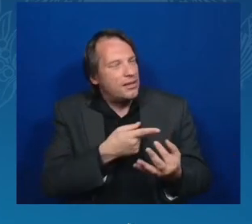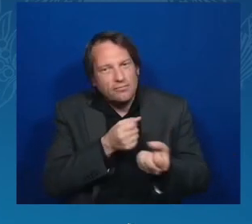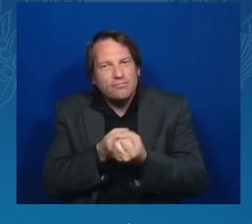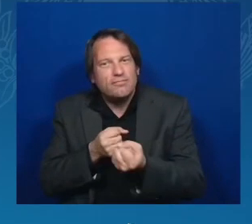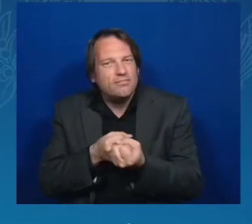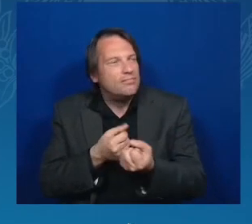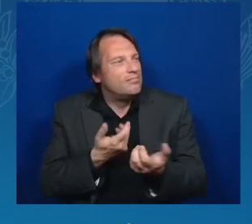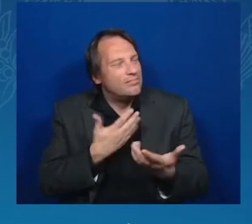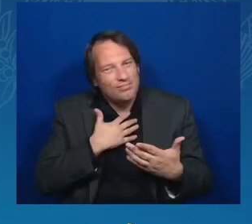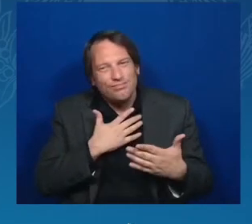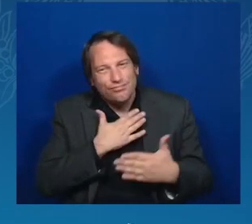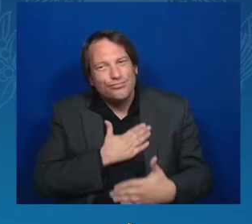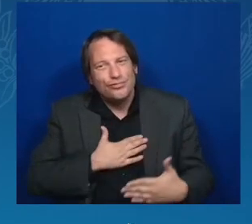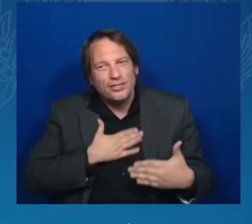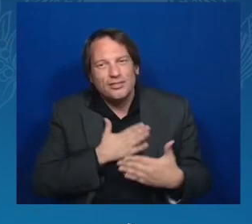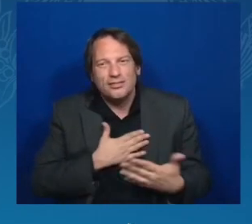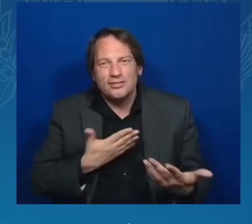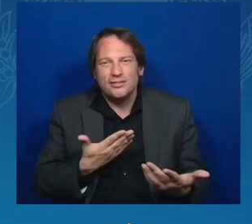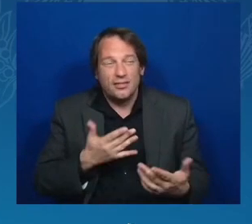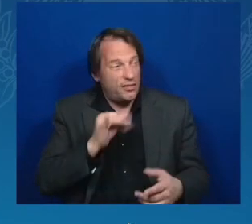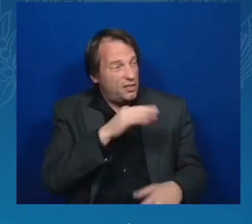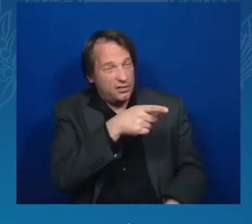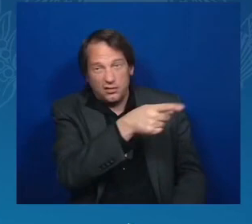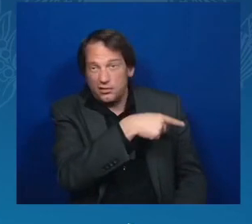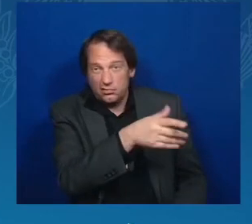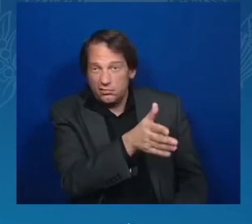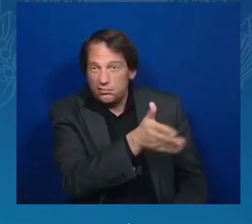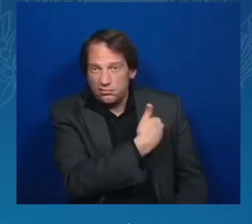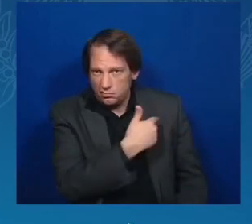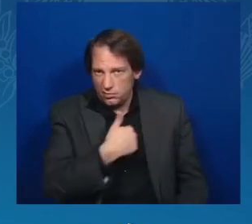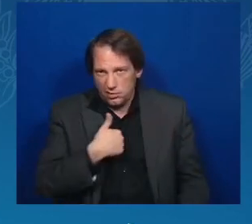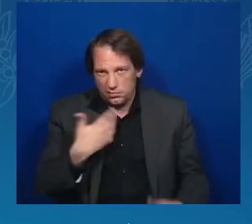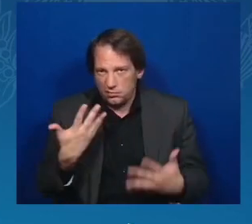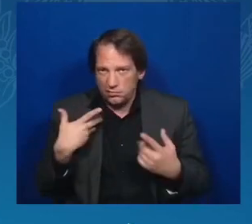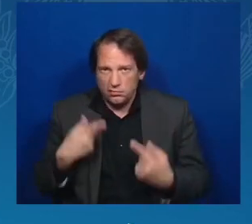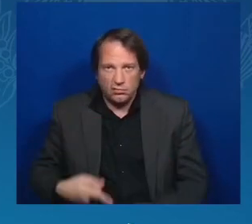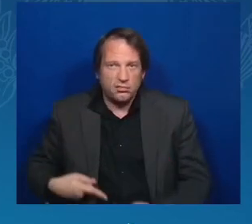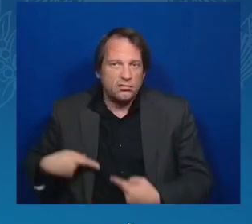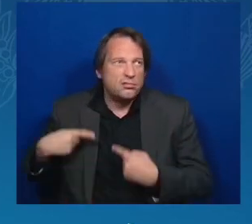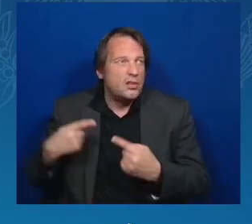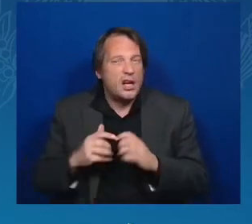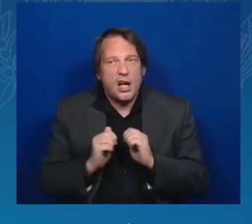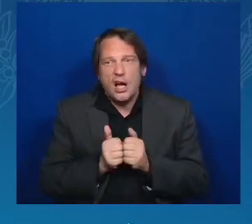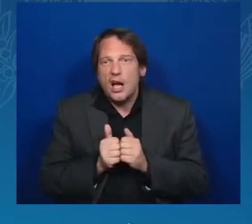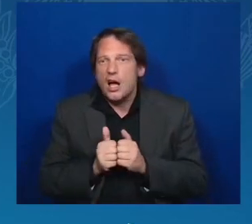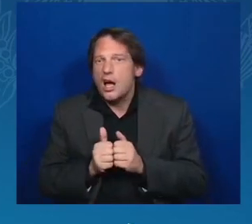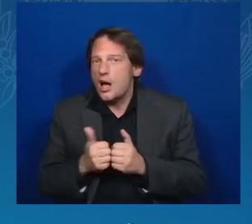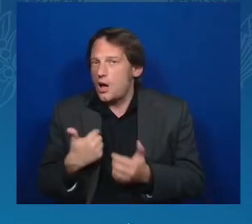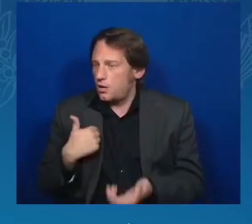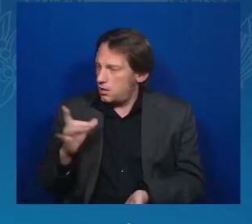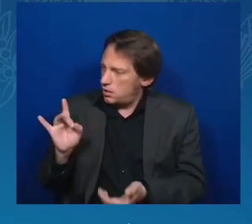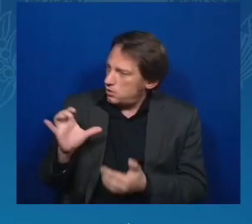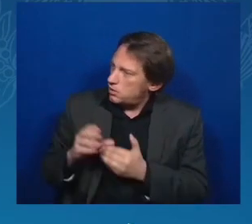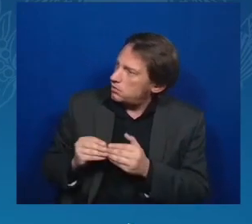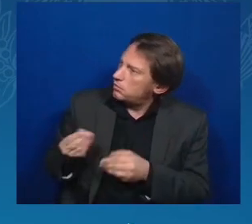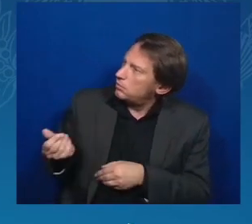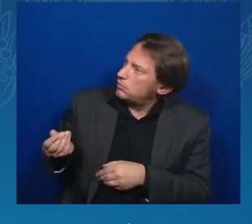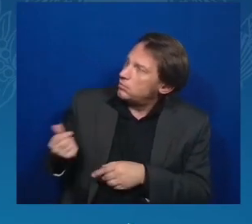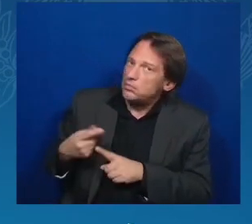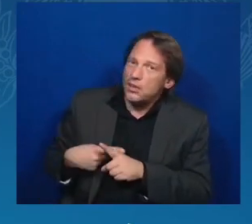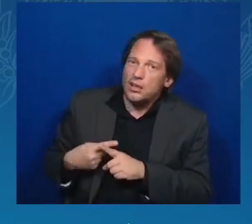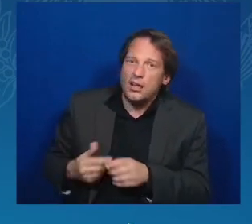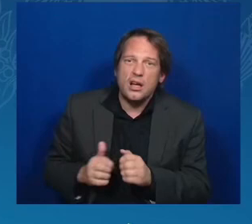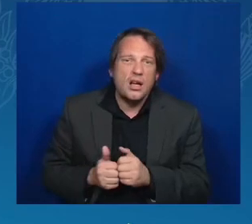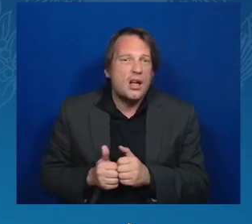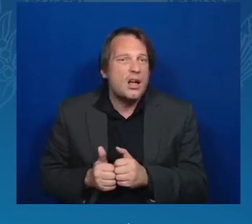renting. I'll still be trying to figure out how I'm going to do $800. And I did forbearance, for deferment. I did